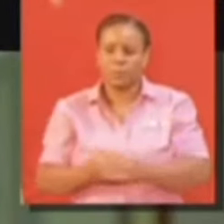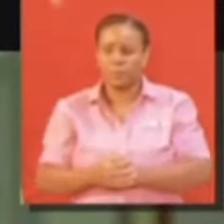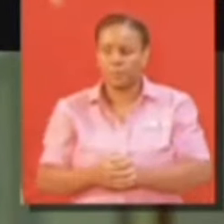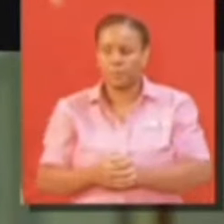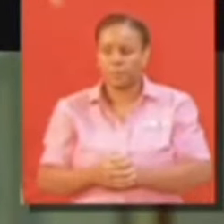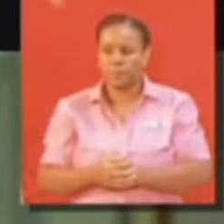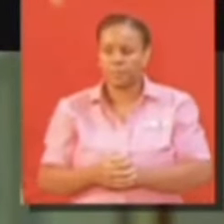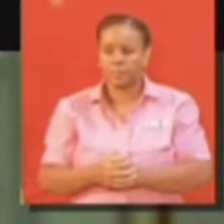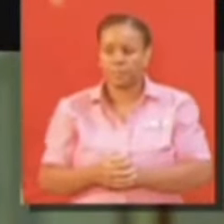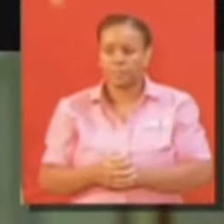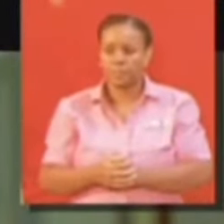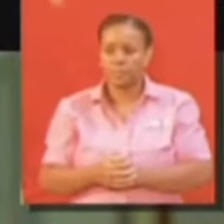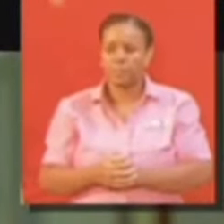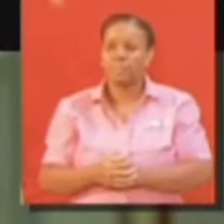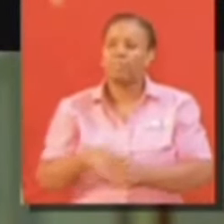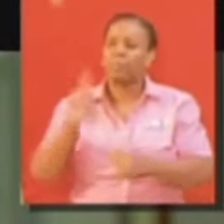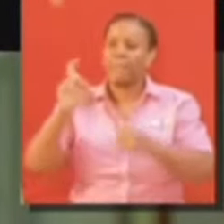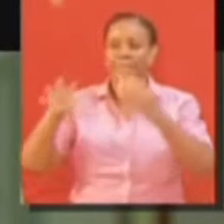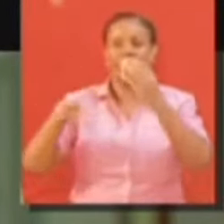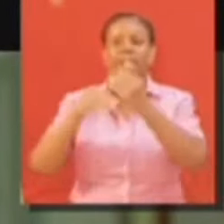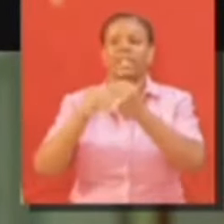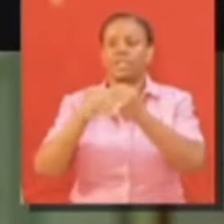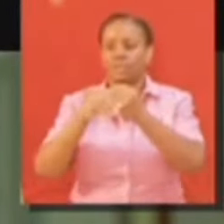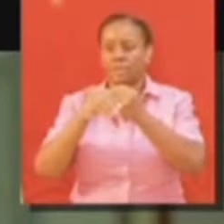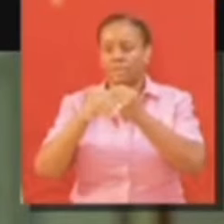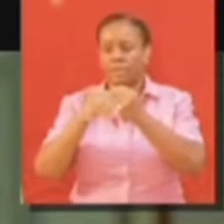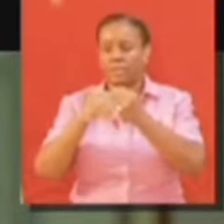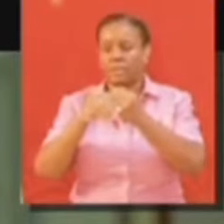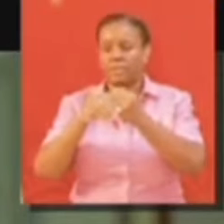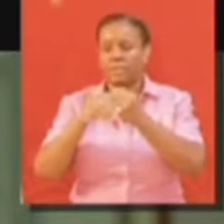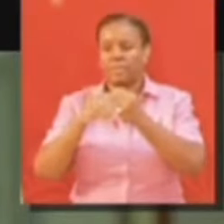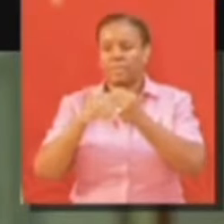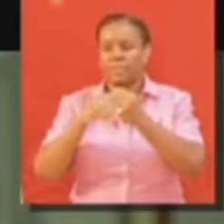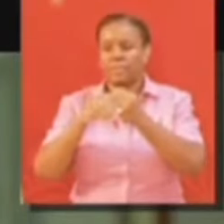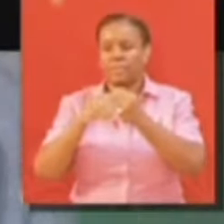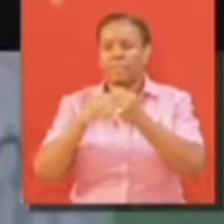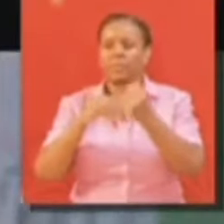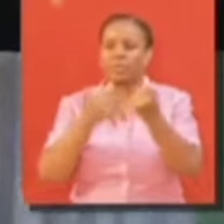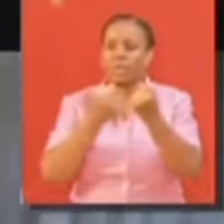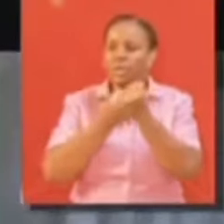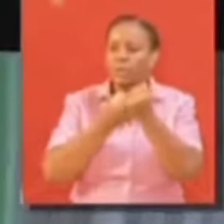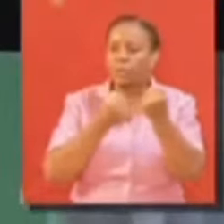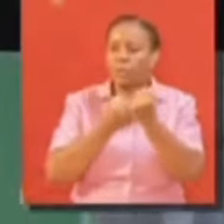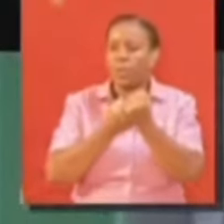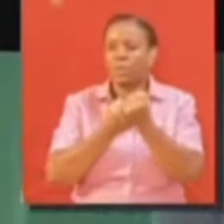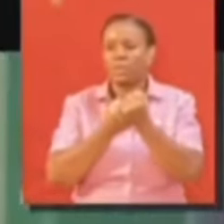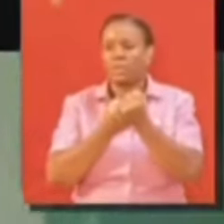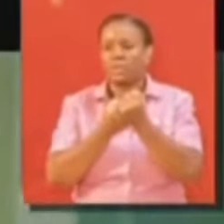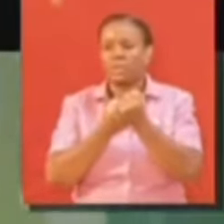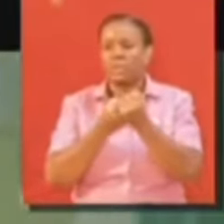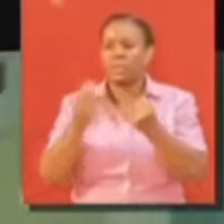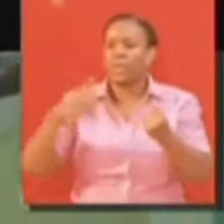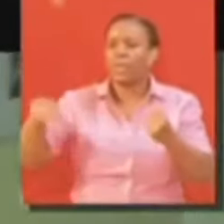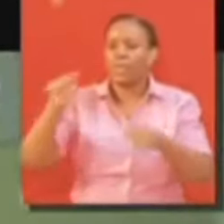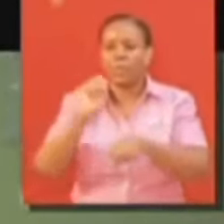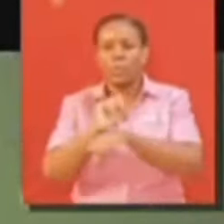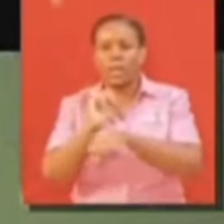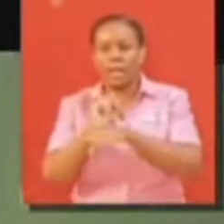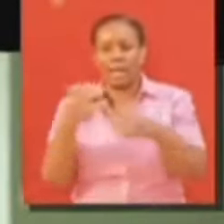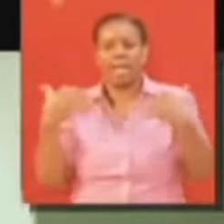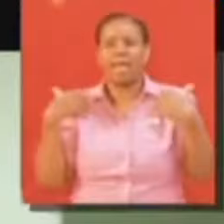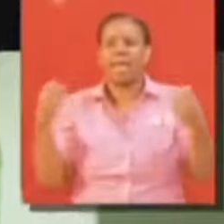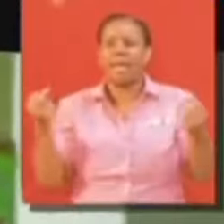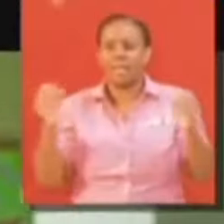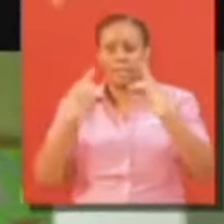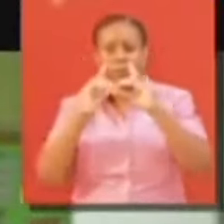I must add, in support of my health colleagues, we are committed to ensuring that you receive the delivery of